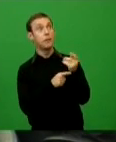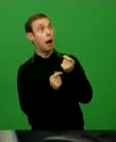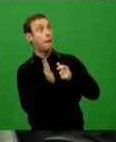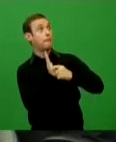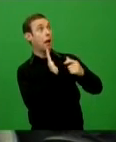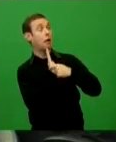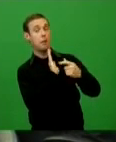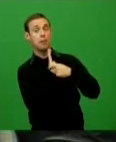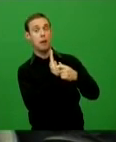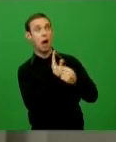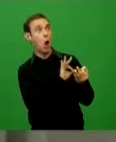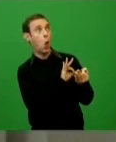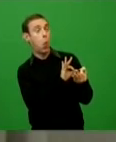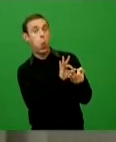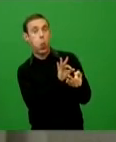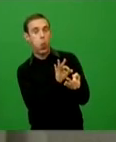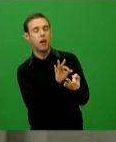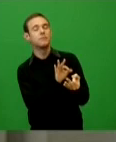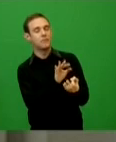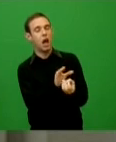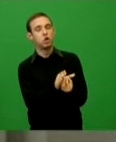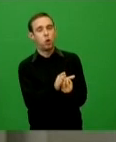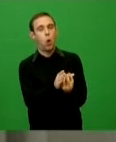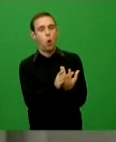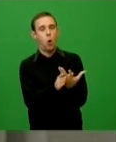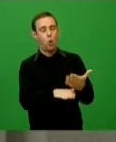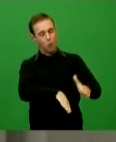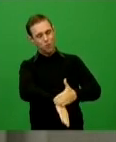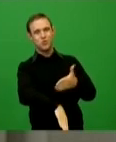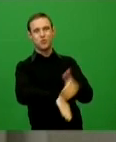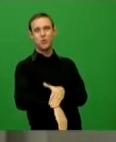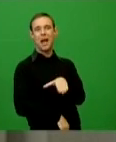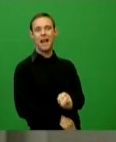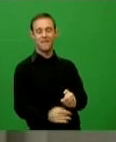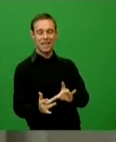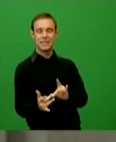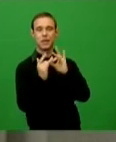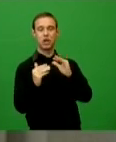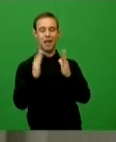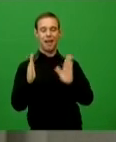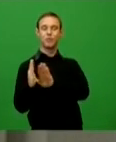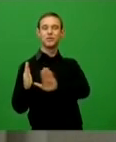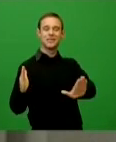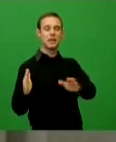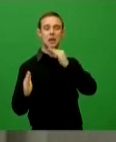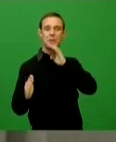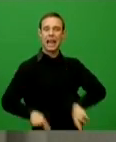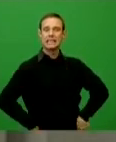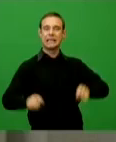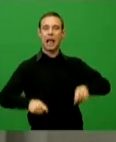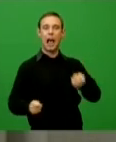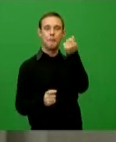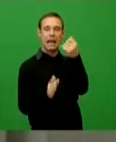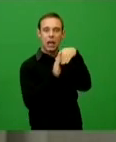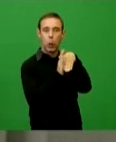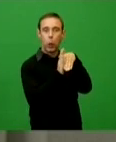to grow at low rates, particularly to the households amid a further decline in the household debt to